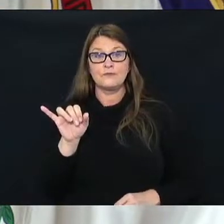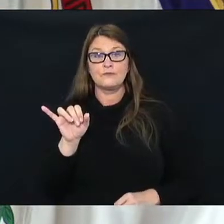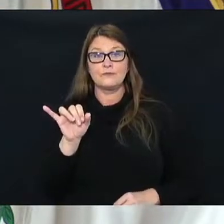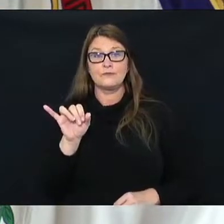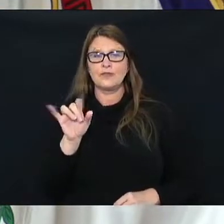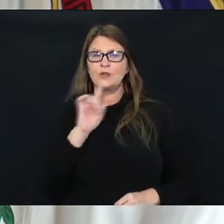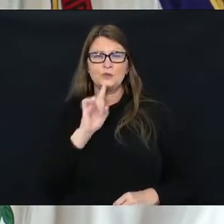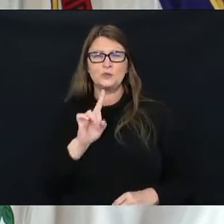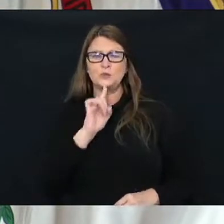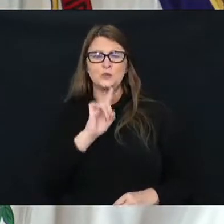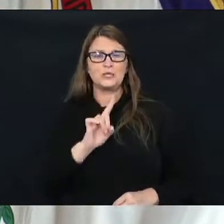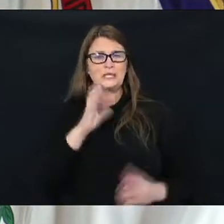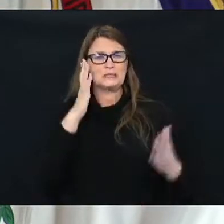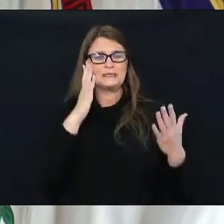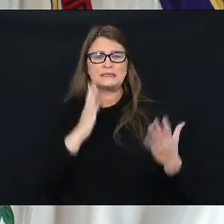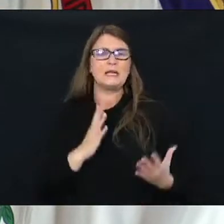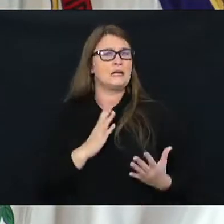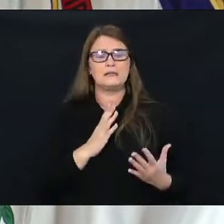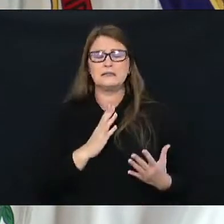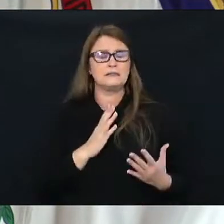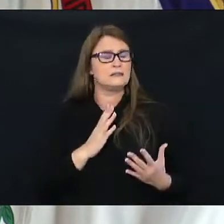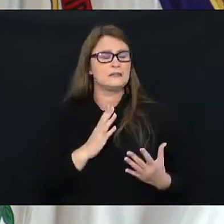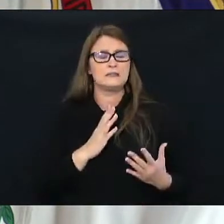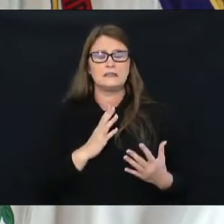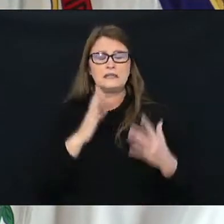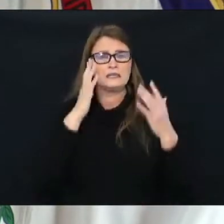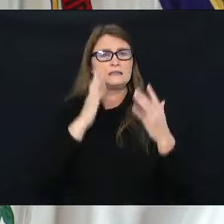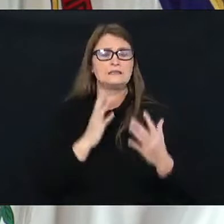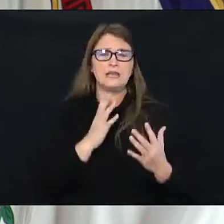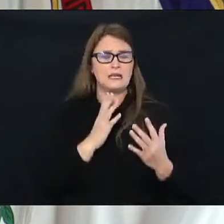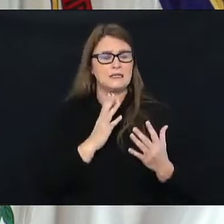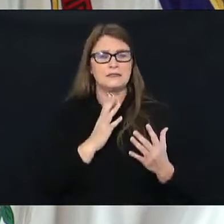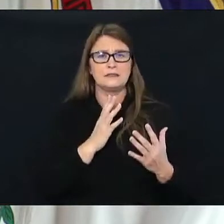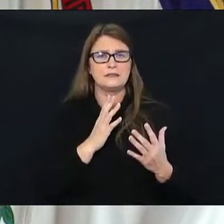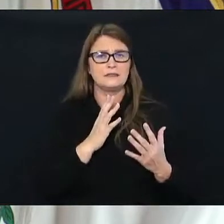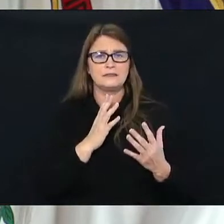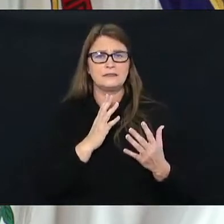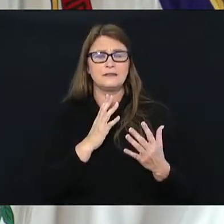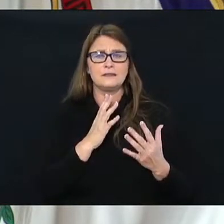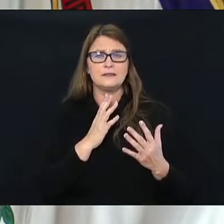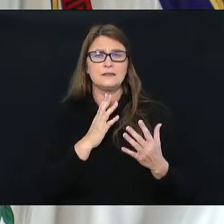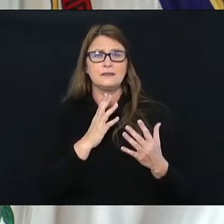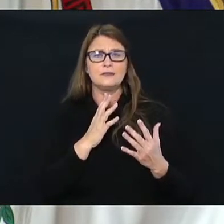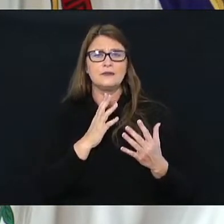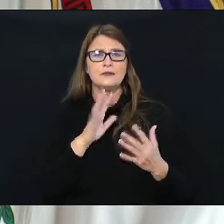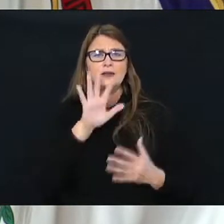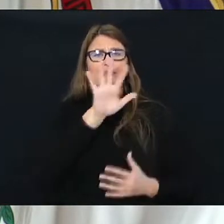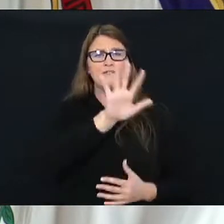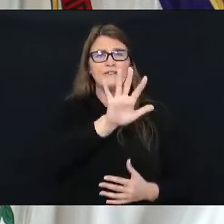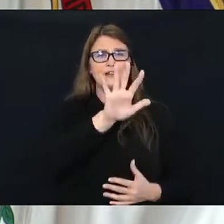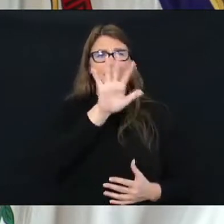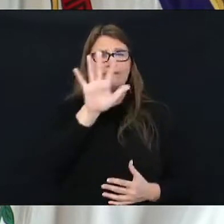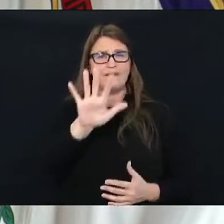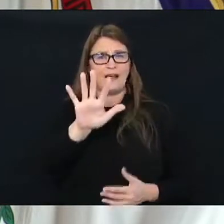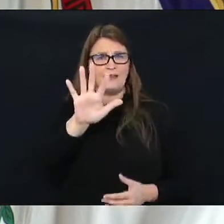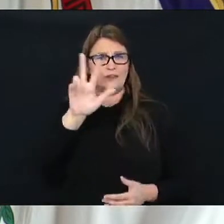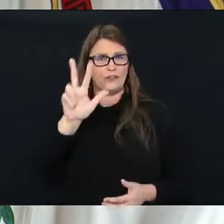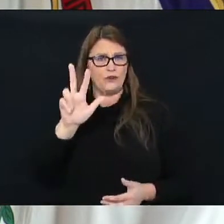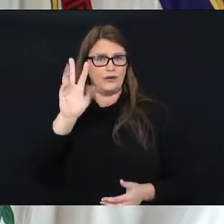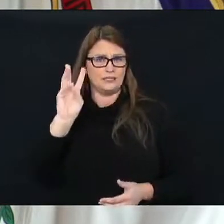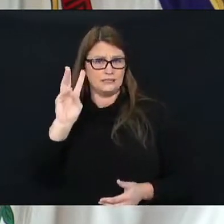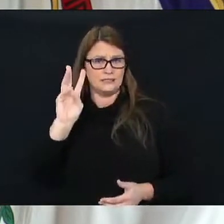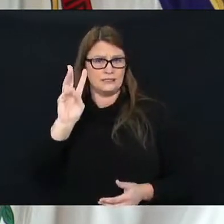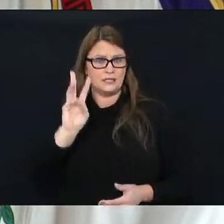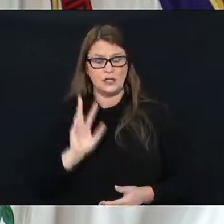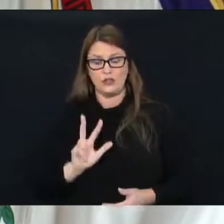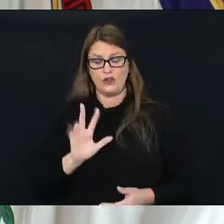It's tragic. This stuff is tough stuff. So please listen to me. The 5,536th death, like I